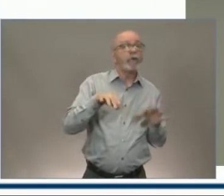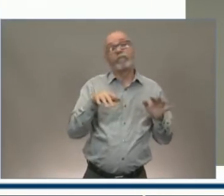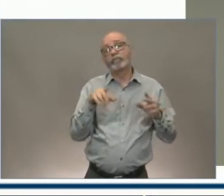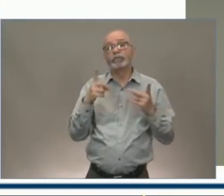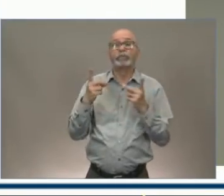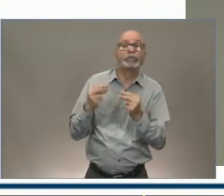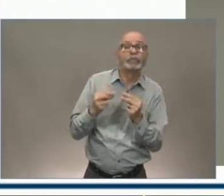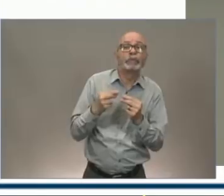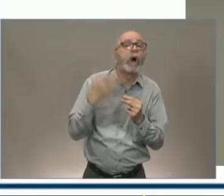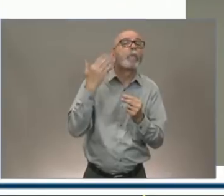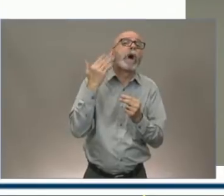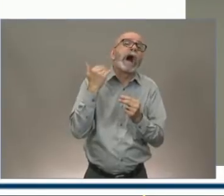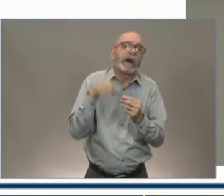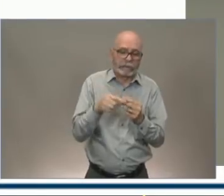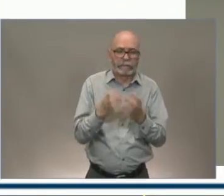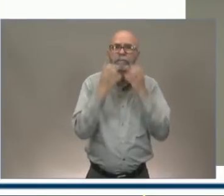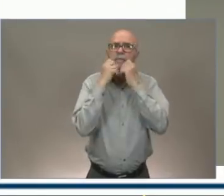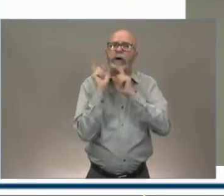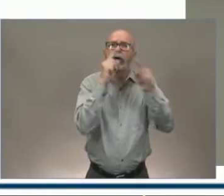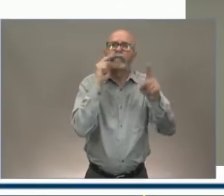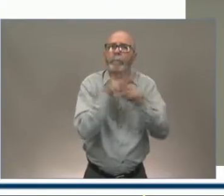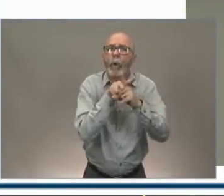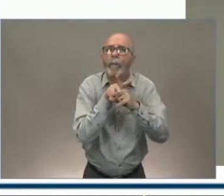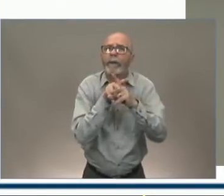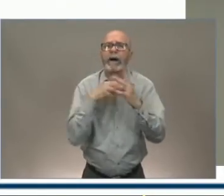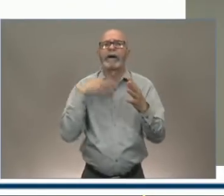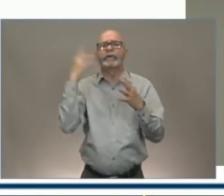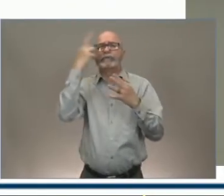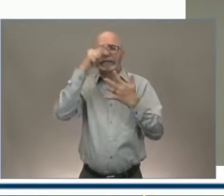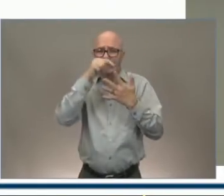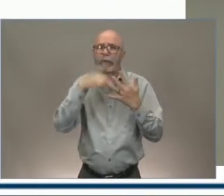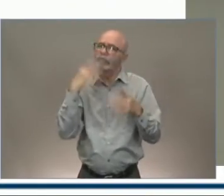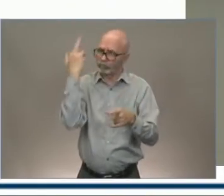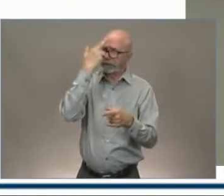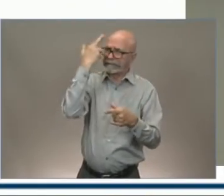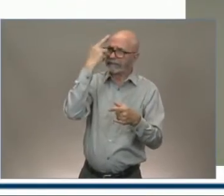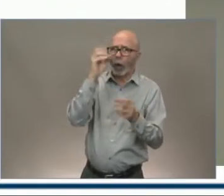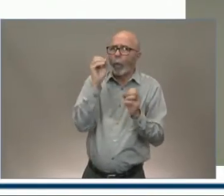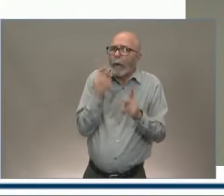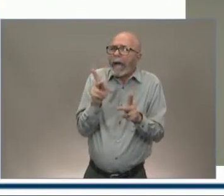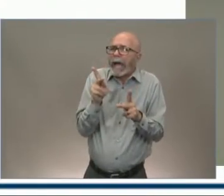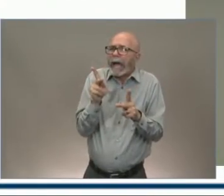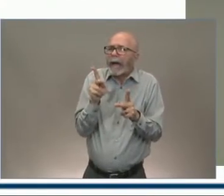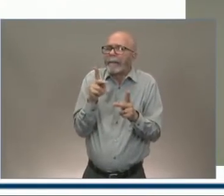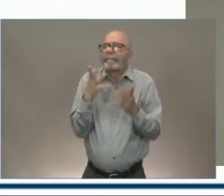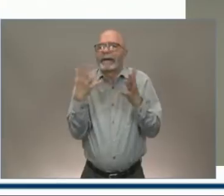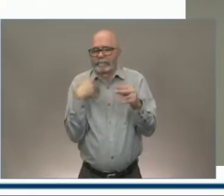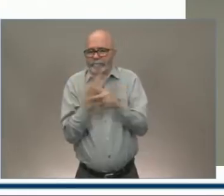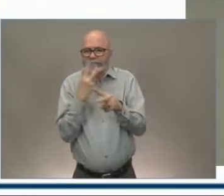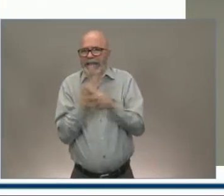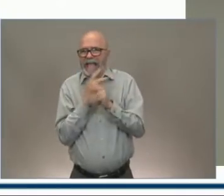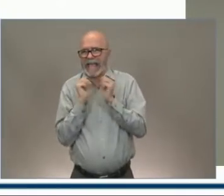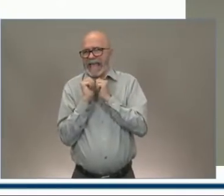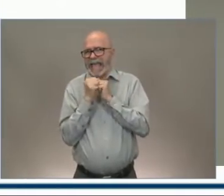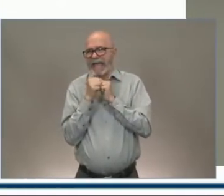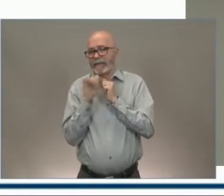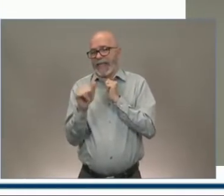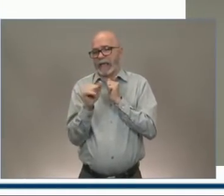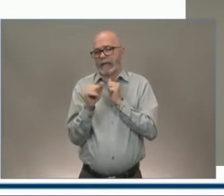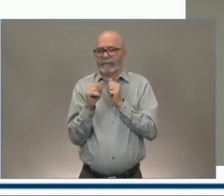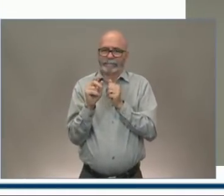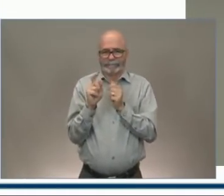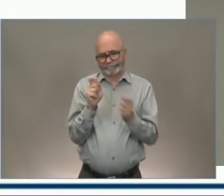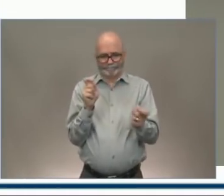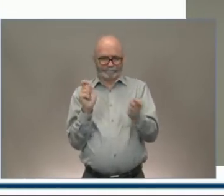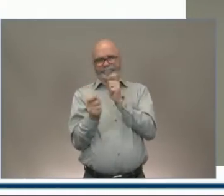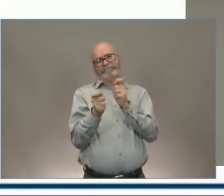that we're looking at actively, and as whether we can make changes to that well before the